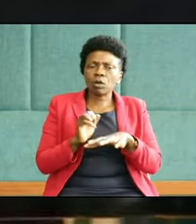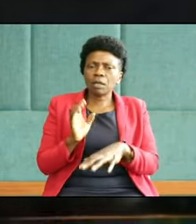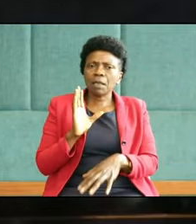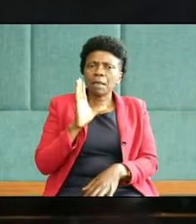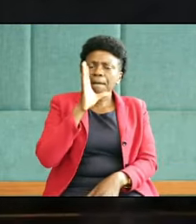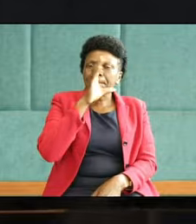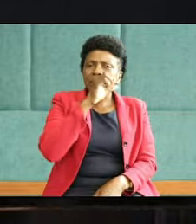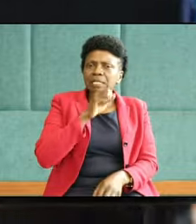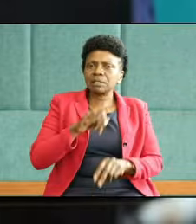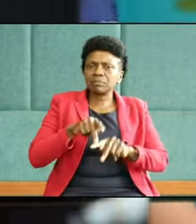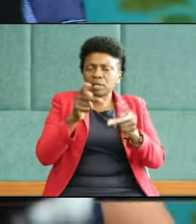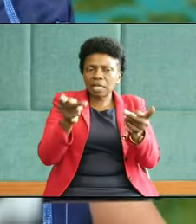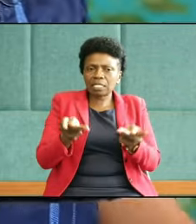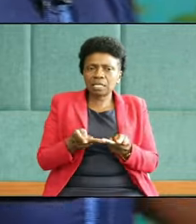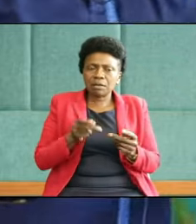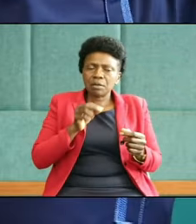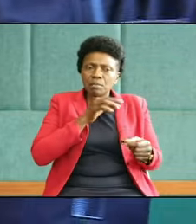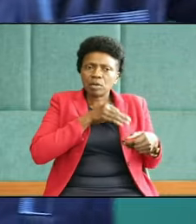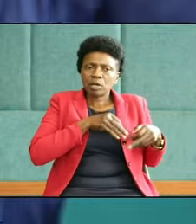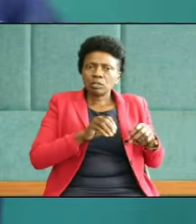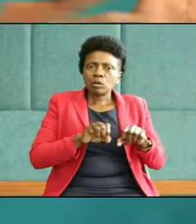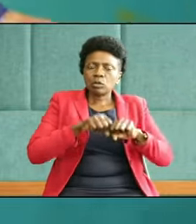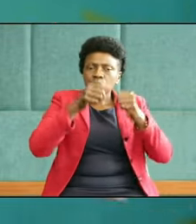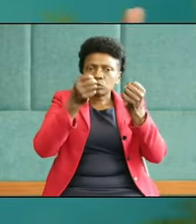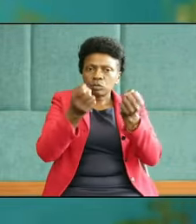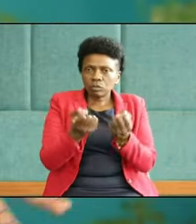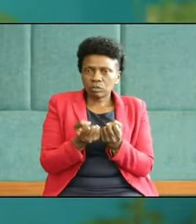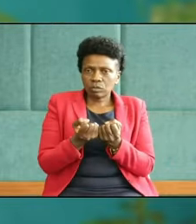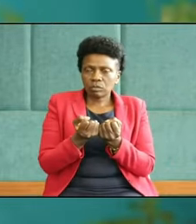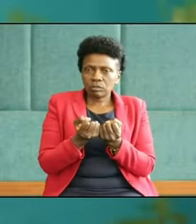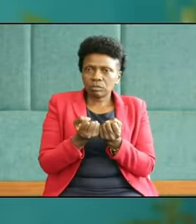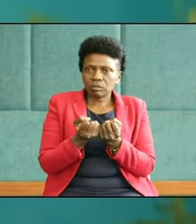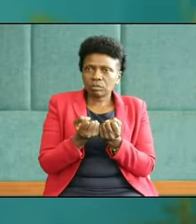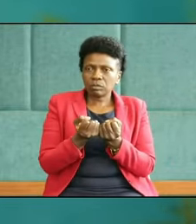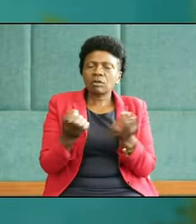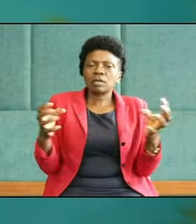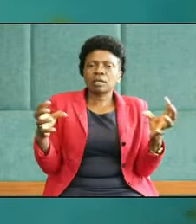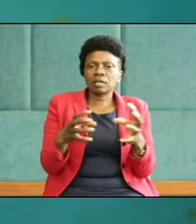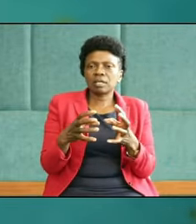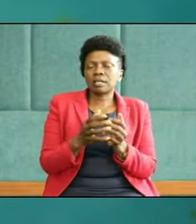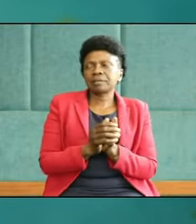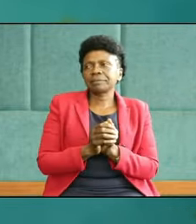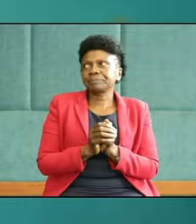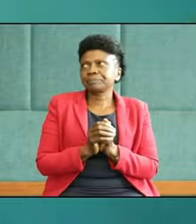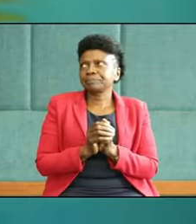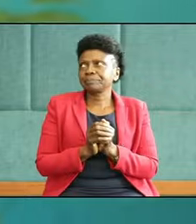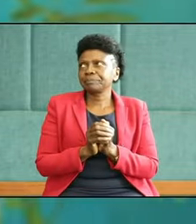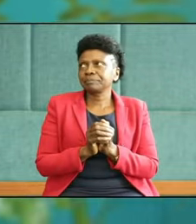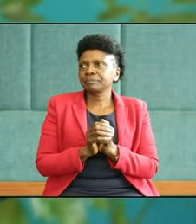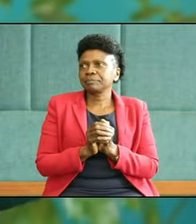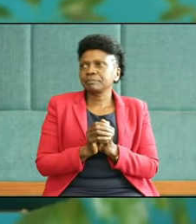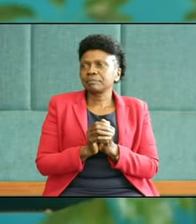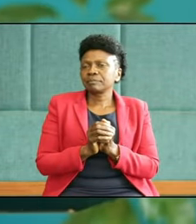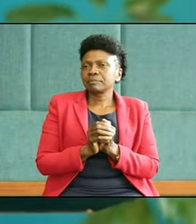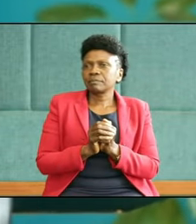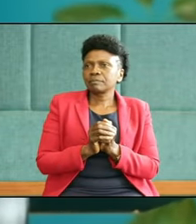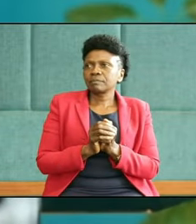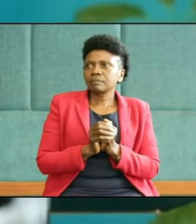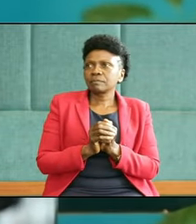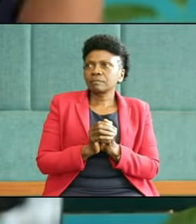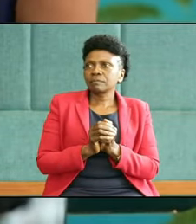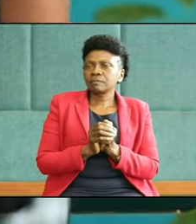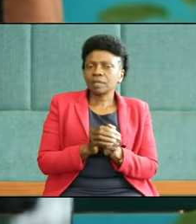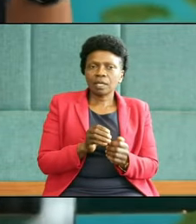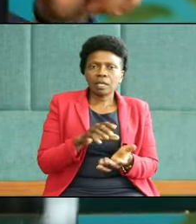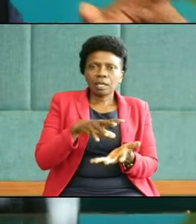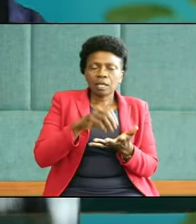misplaced priority or social contract or gathering. In case you think I am a heretic, take